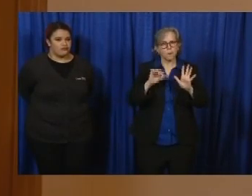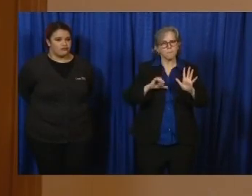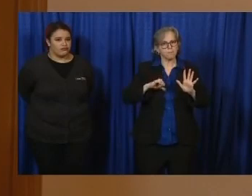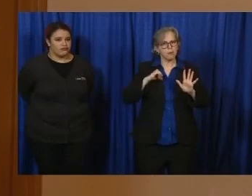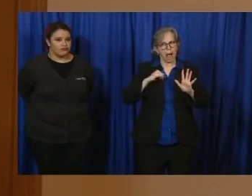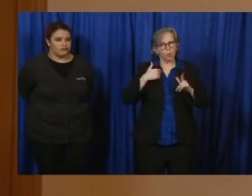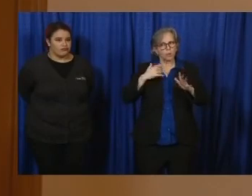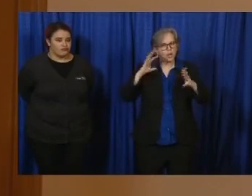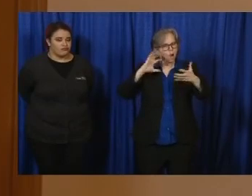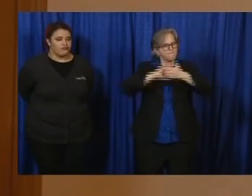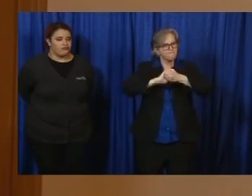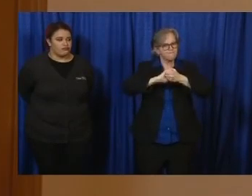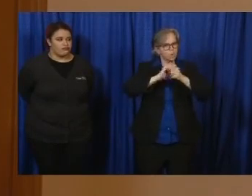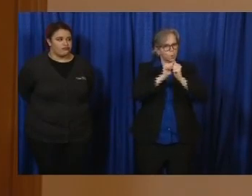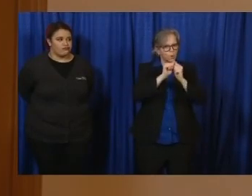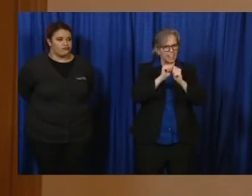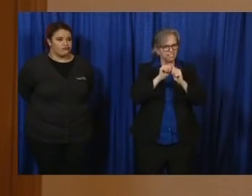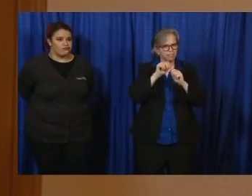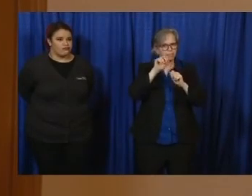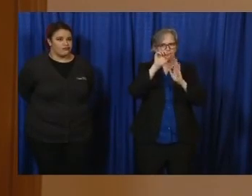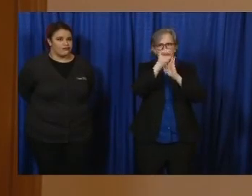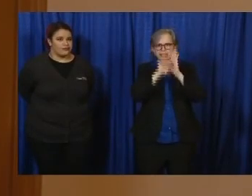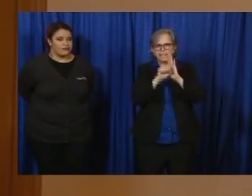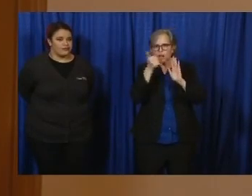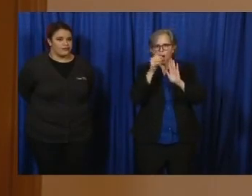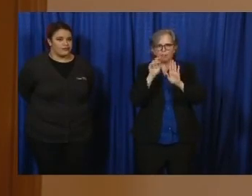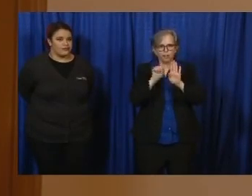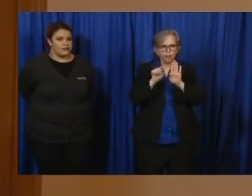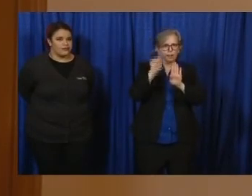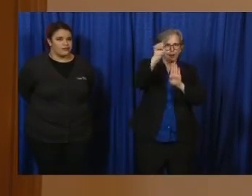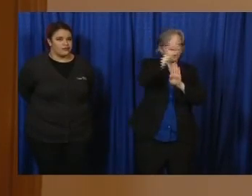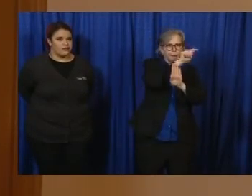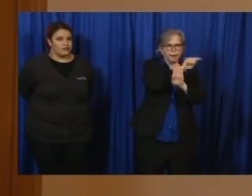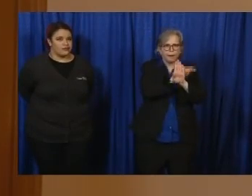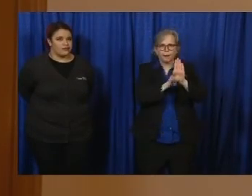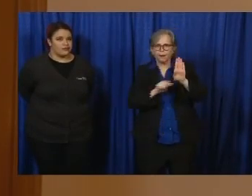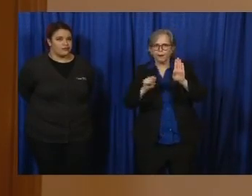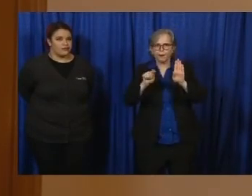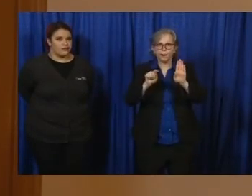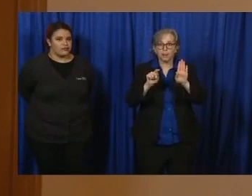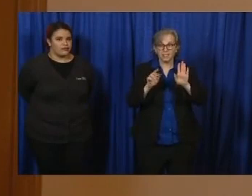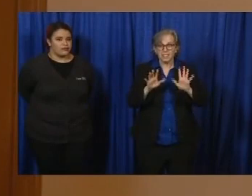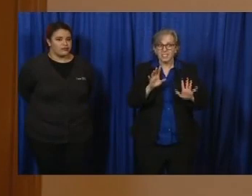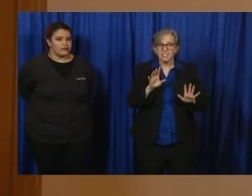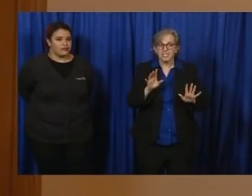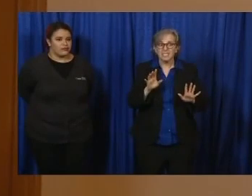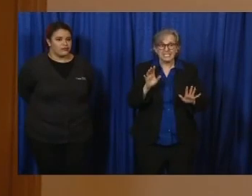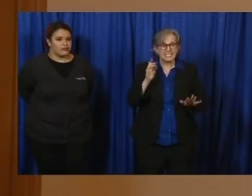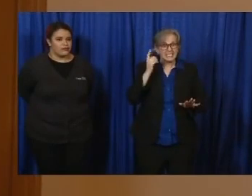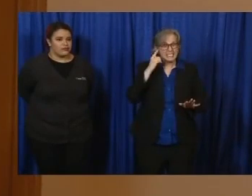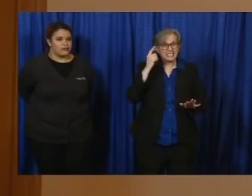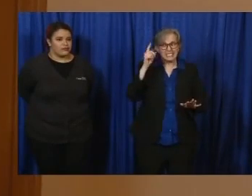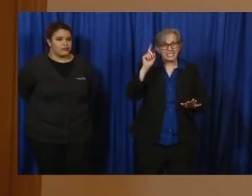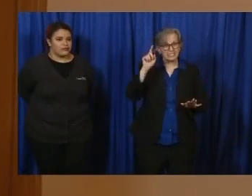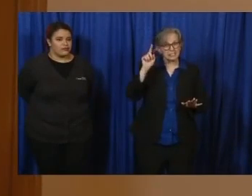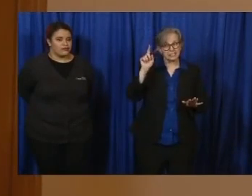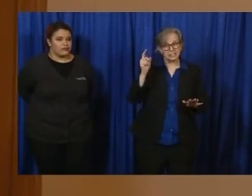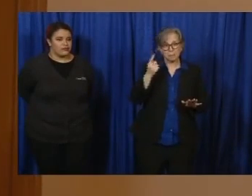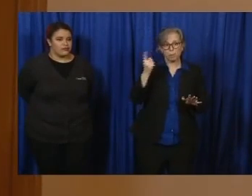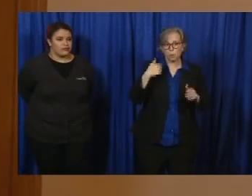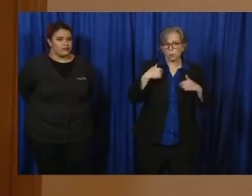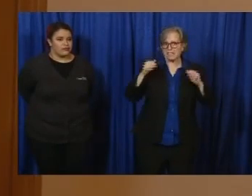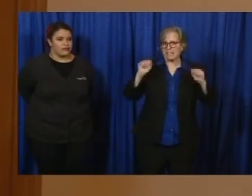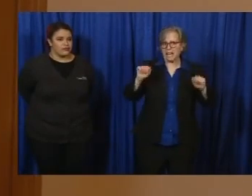communicative and talking across those lines. I do think that one thing we can take into account is if you've been somewhere, first